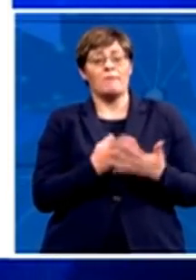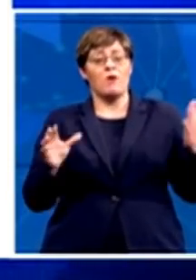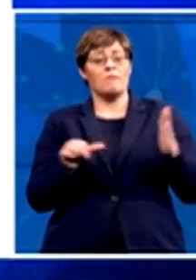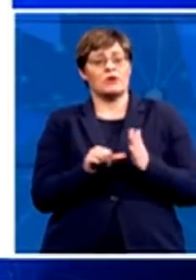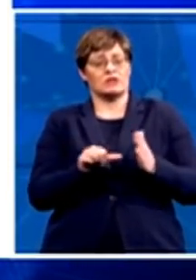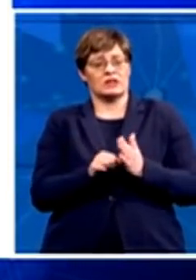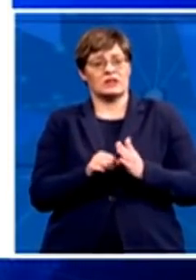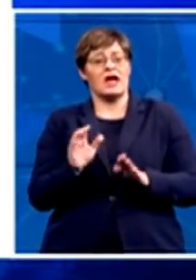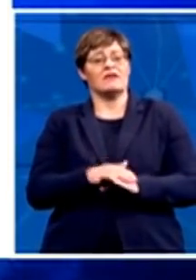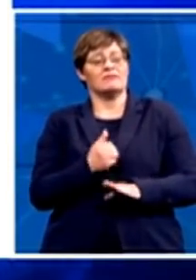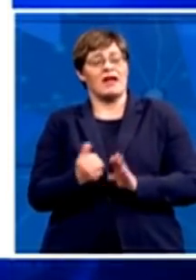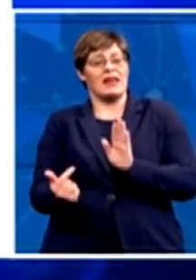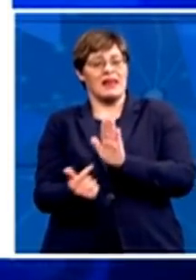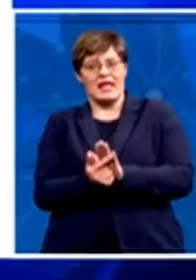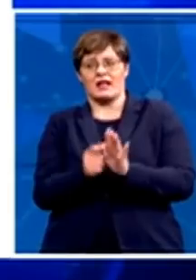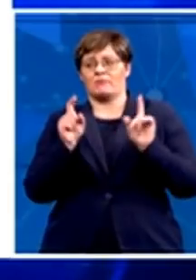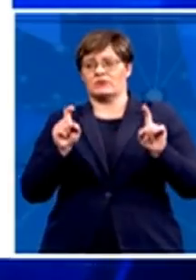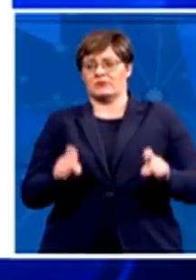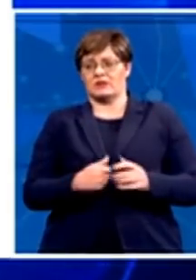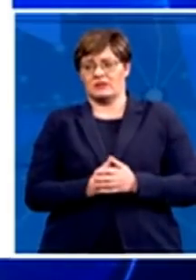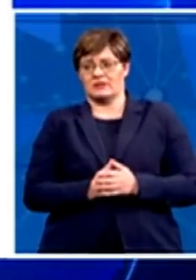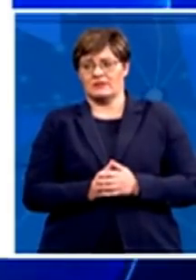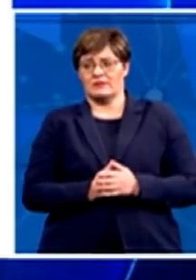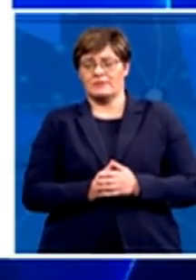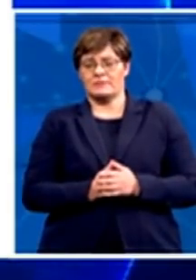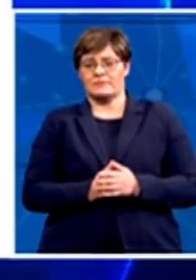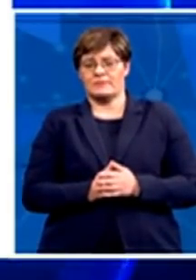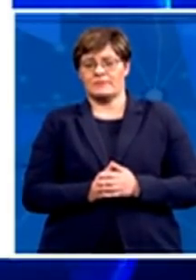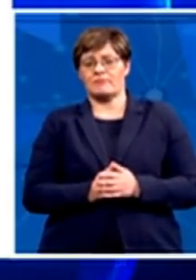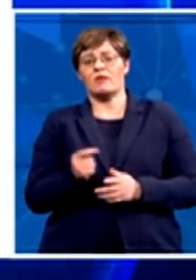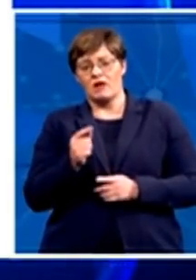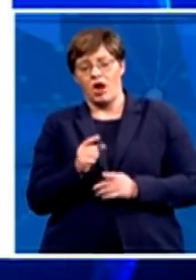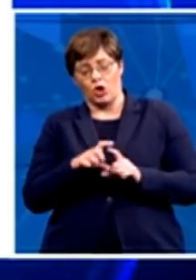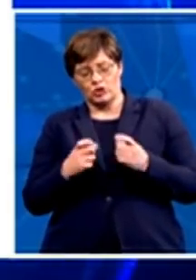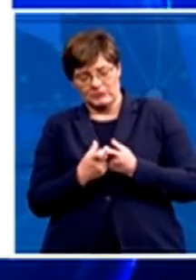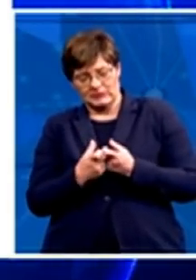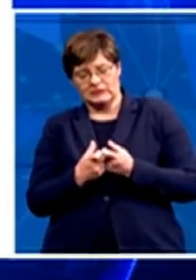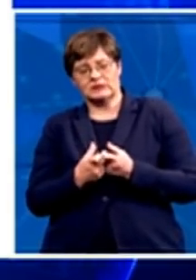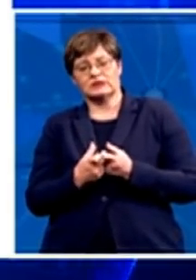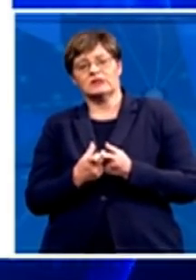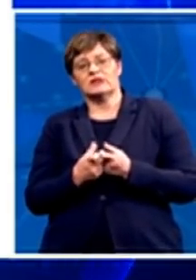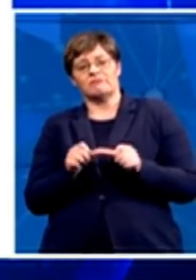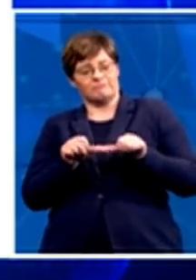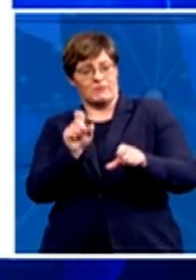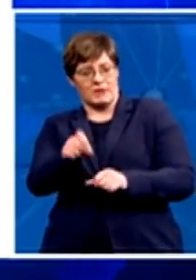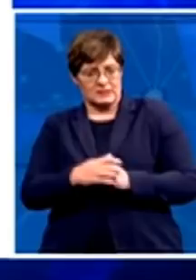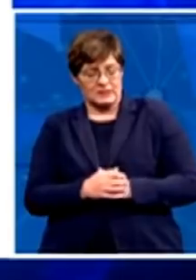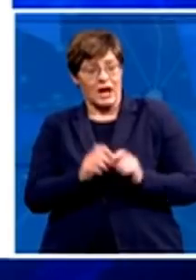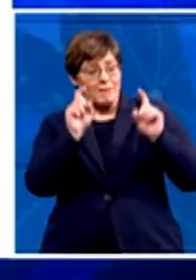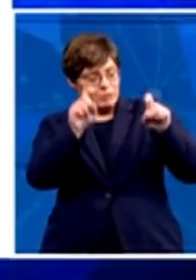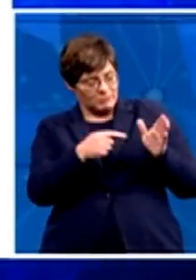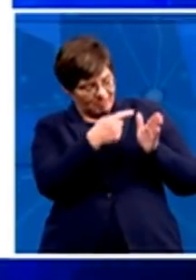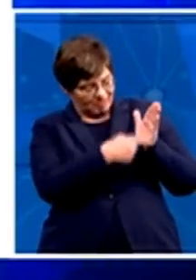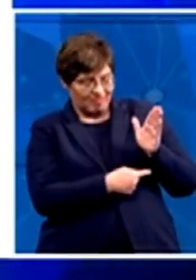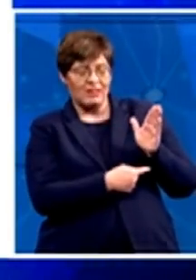that must underpin the work of this committee. It's these principles that will need to inform every decision of the